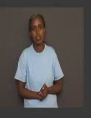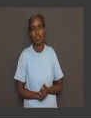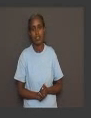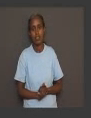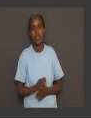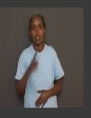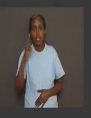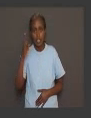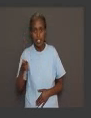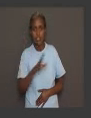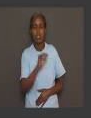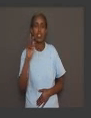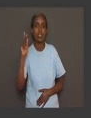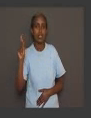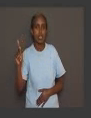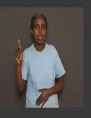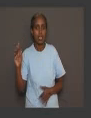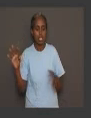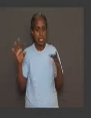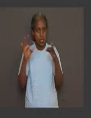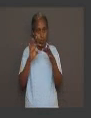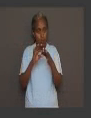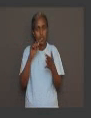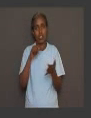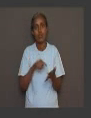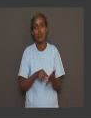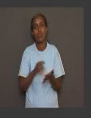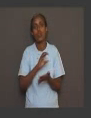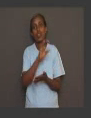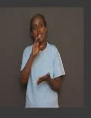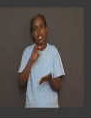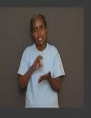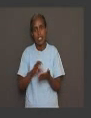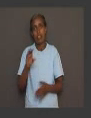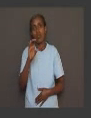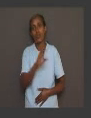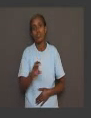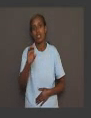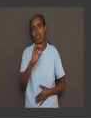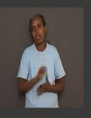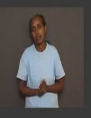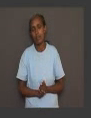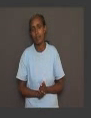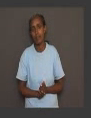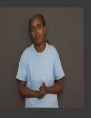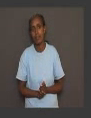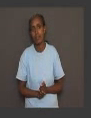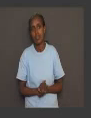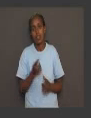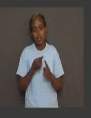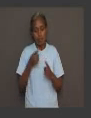H and K are the coordinate points of the center of the circle. From the